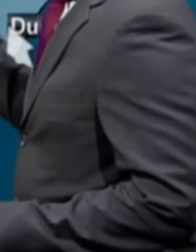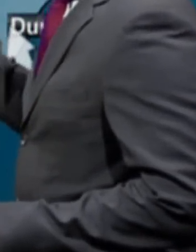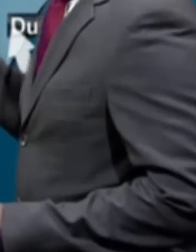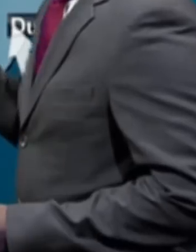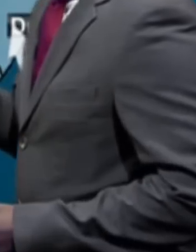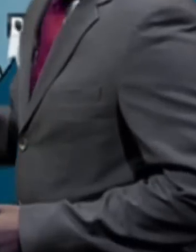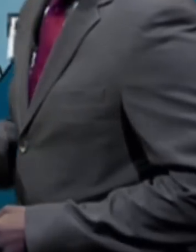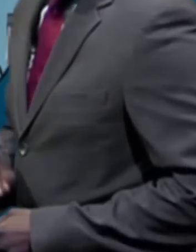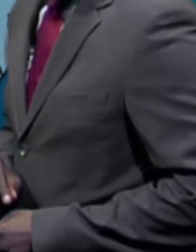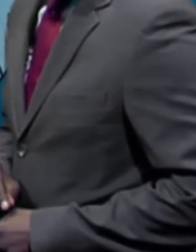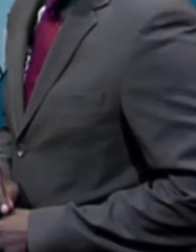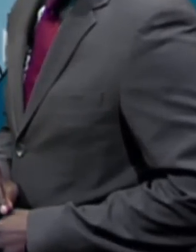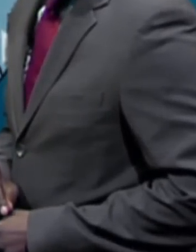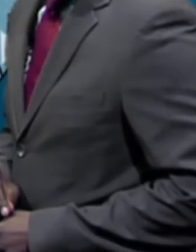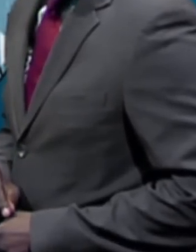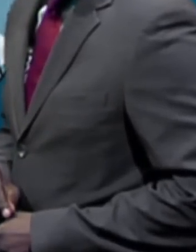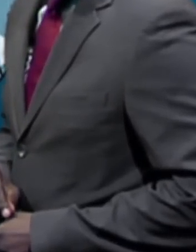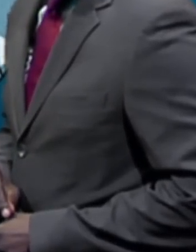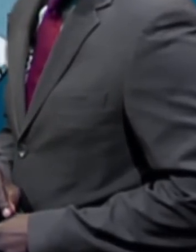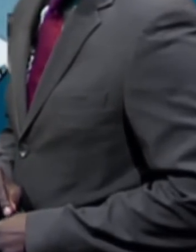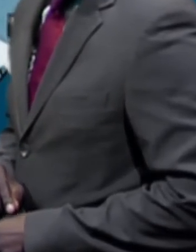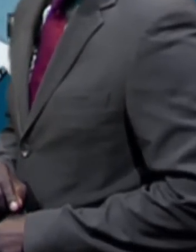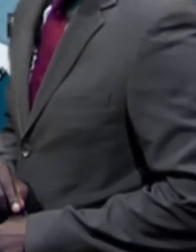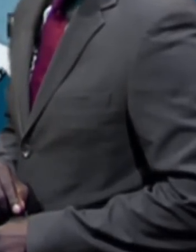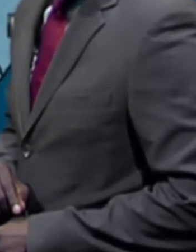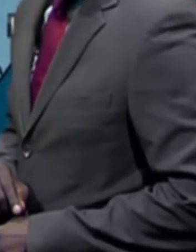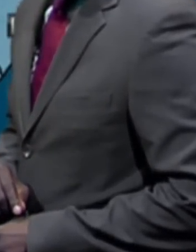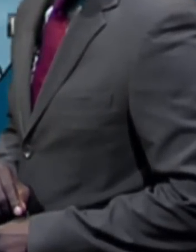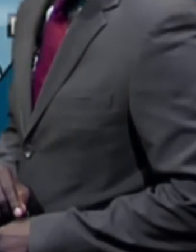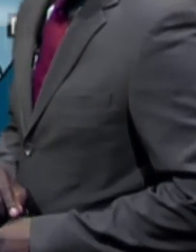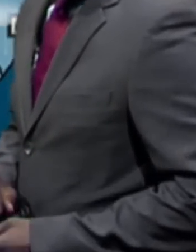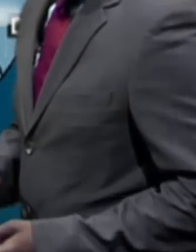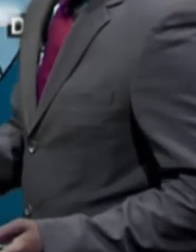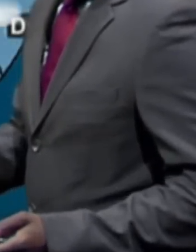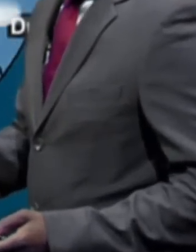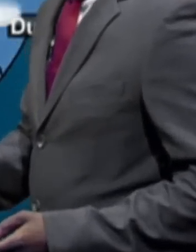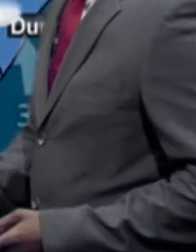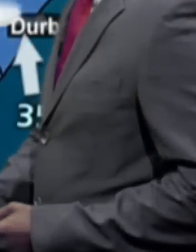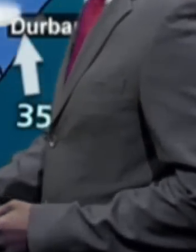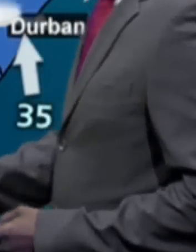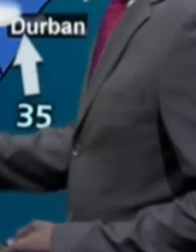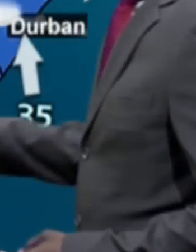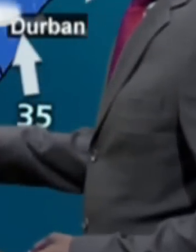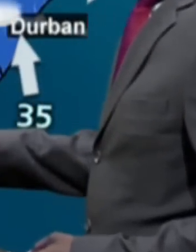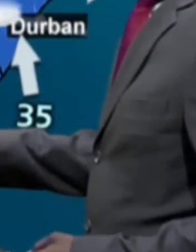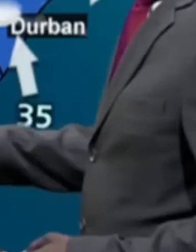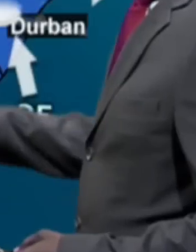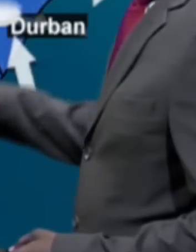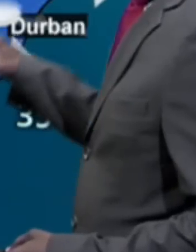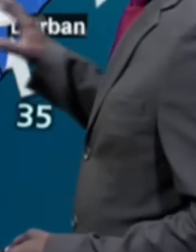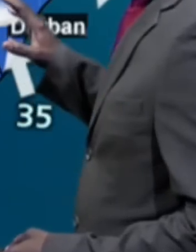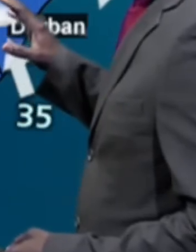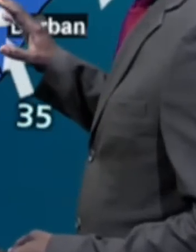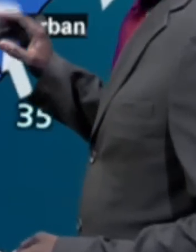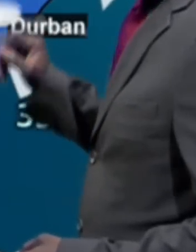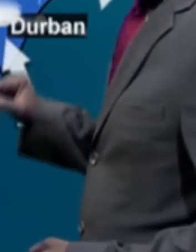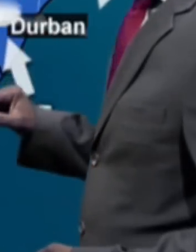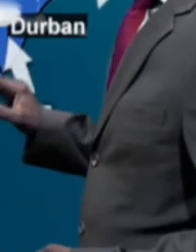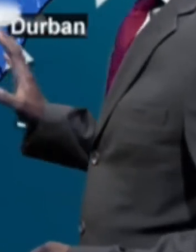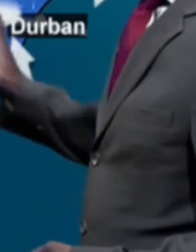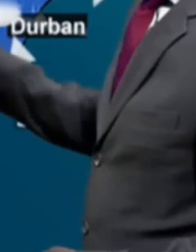jalo ho tla fila hona ka pretor sa mamlo ro hlokomela fela tebel mafasana e jeleng a daduma ho sane dipula di tota setsa shibilana ka shabela o akaretsa